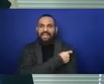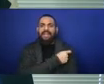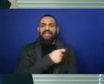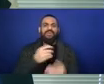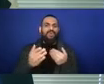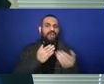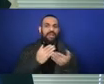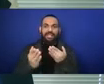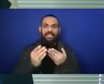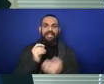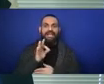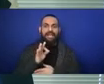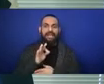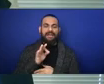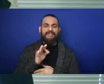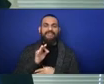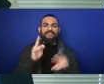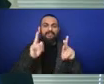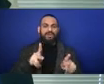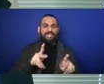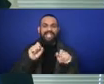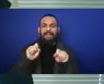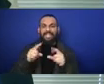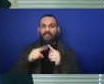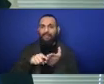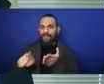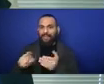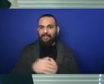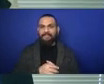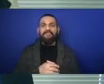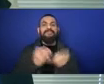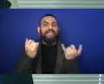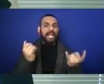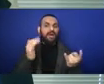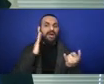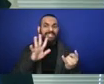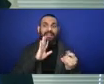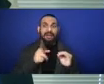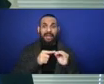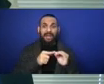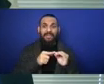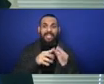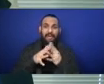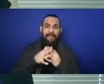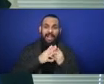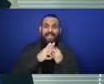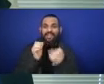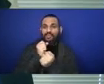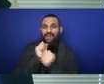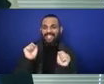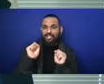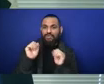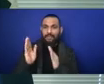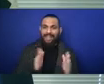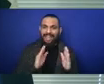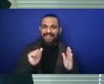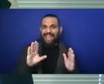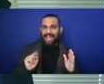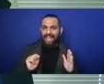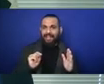recipient's ability to pay. Now, let me talk a little bit about the American Rescue Plan Act, about the money that we're going to